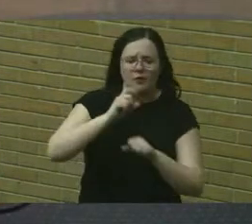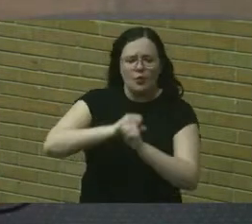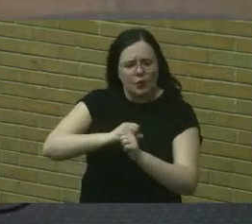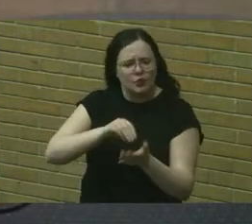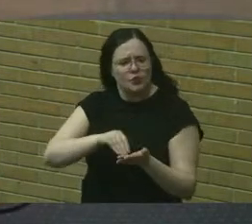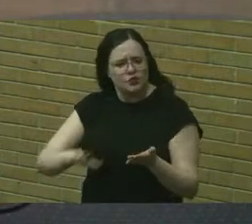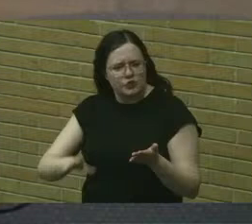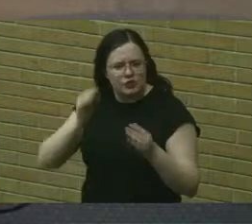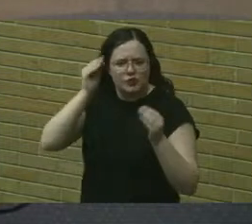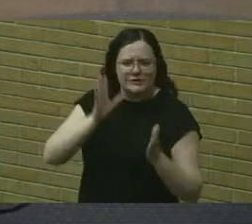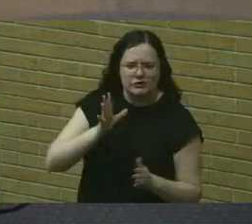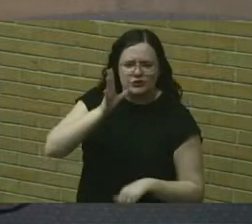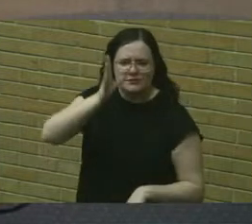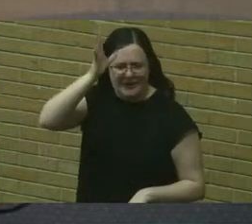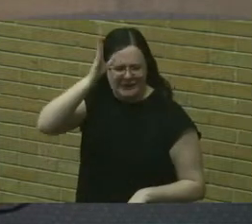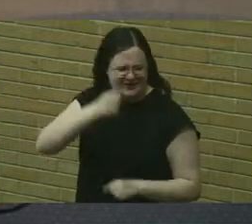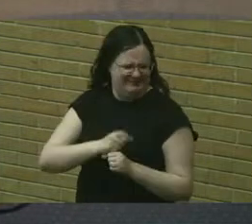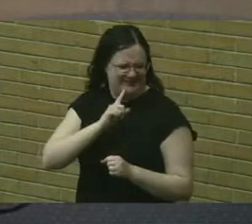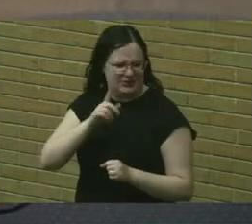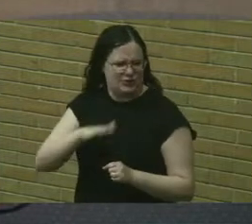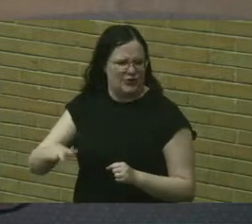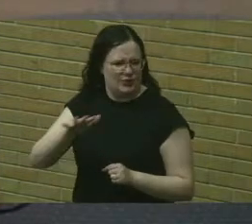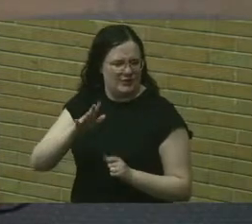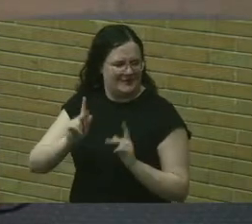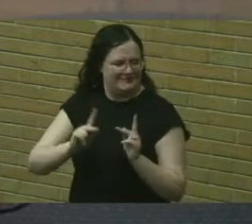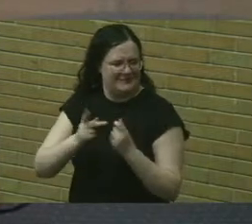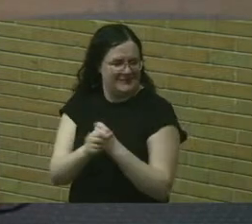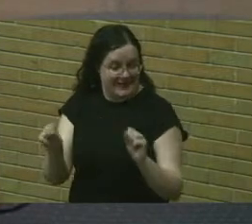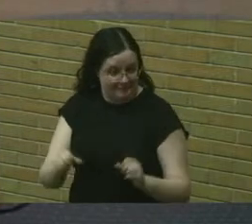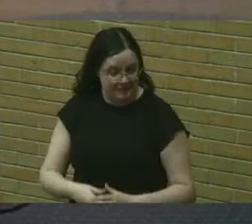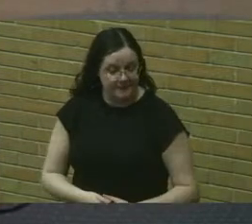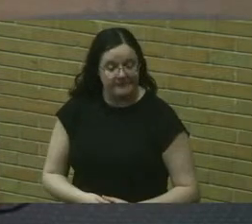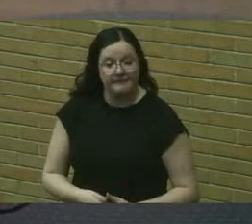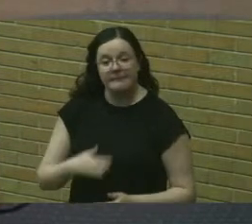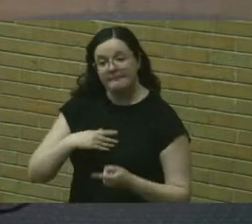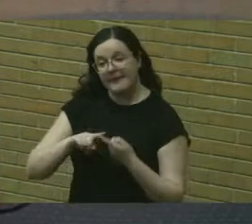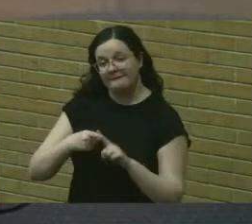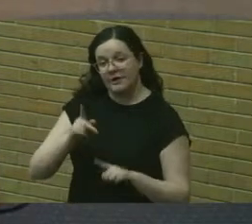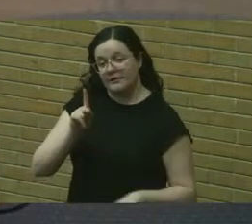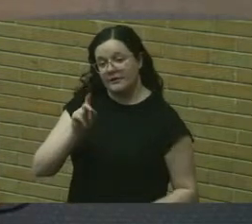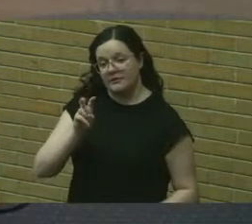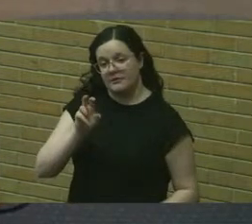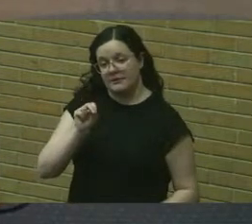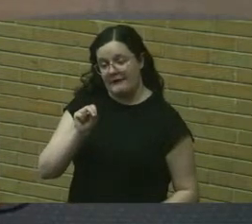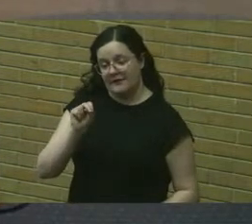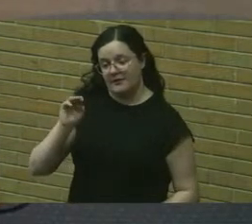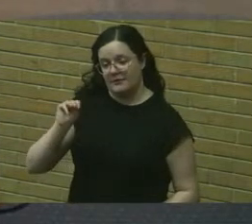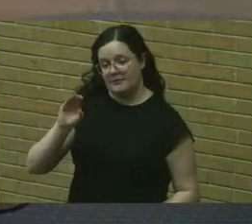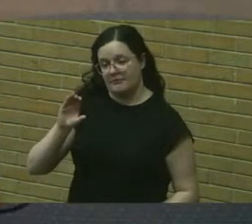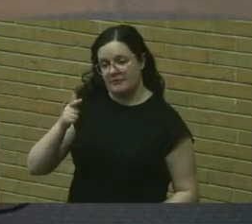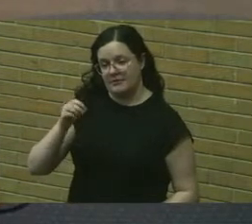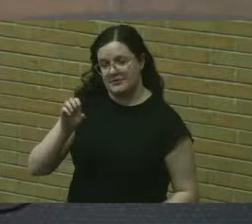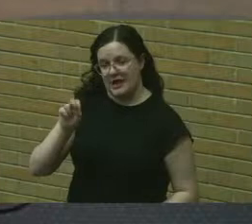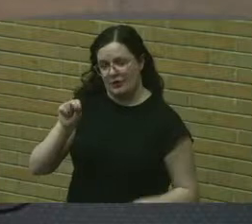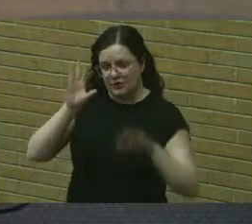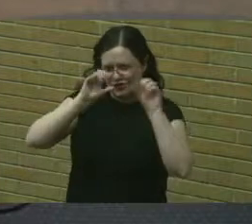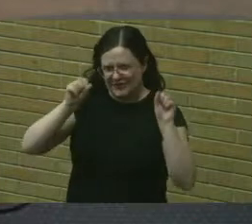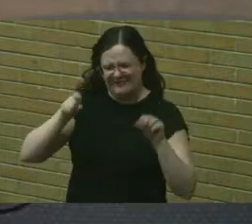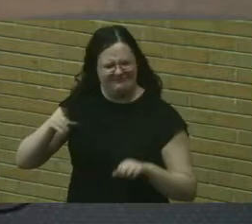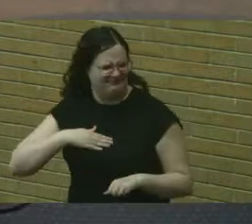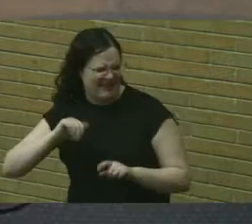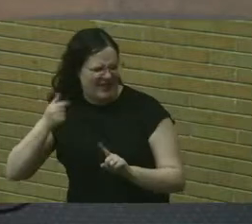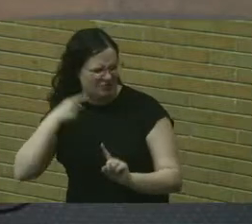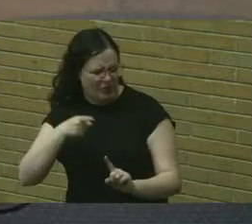safety. My friend Kevin McGowan, our superintendent, this is my other point, supports regulations